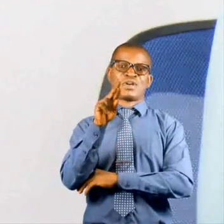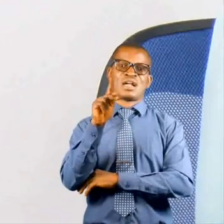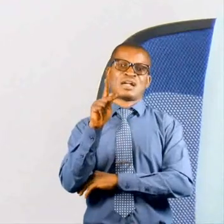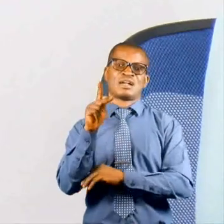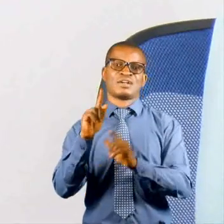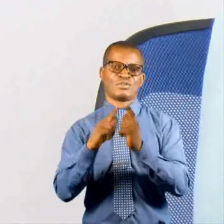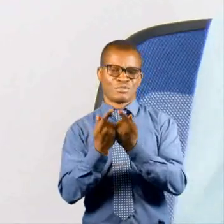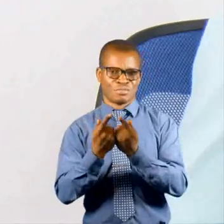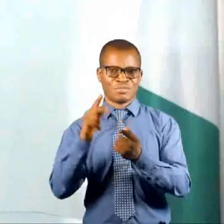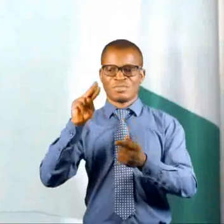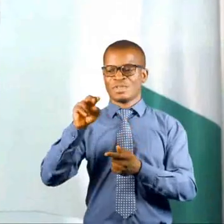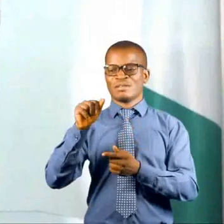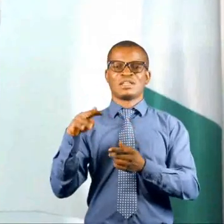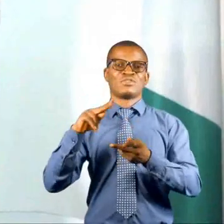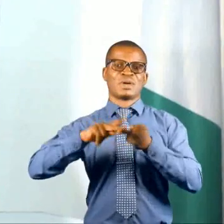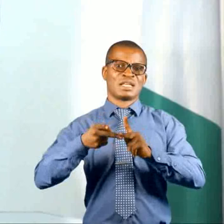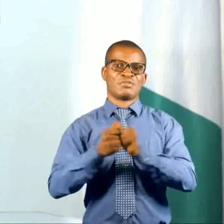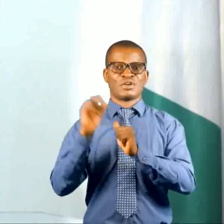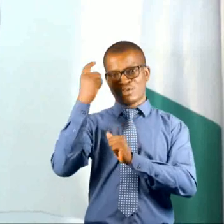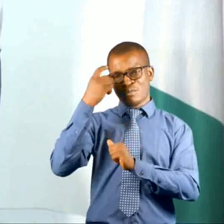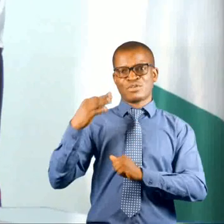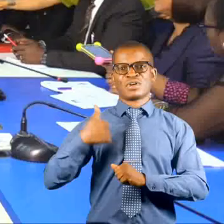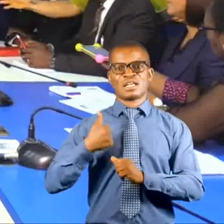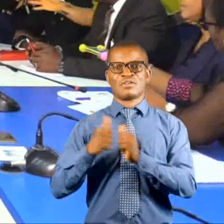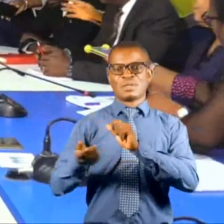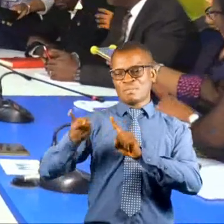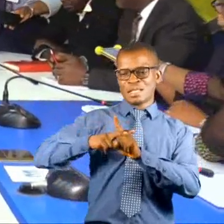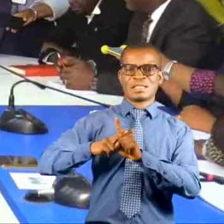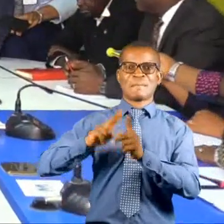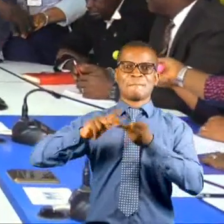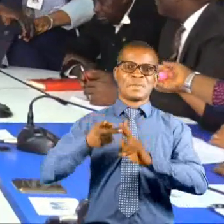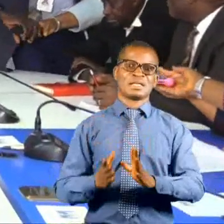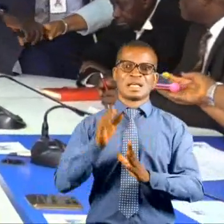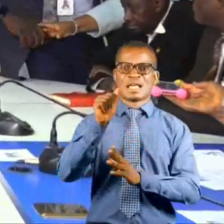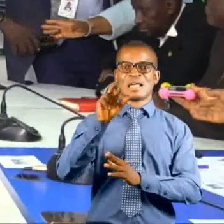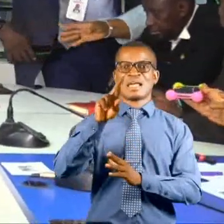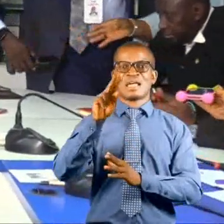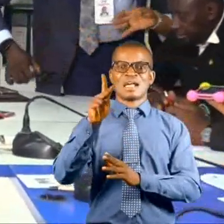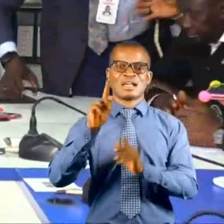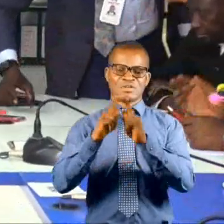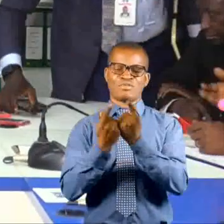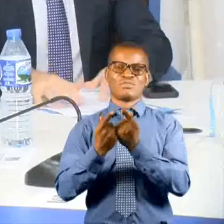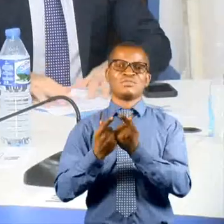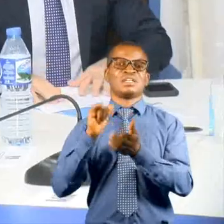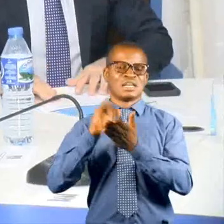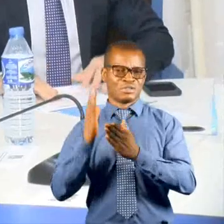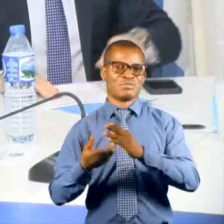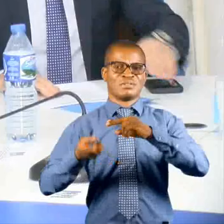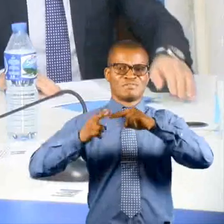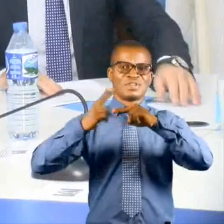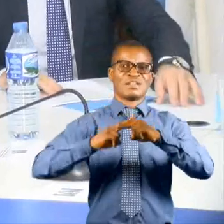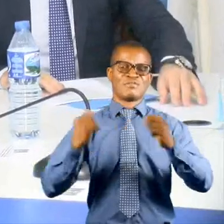of the ARC Group. NAPTIP's partnership with the Government of Canada and its implementing partner, the ARC Group, is one that